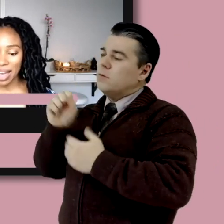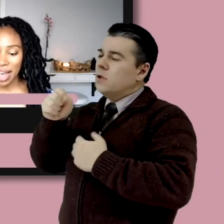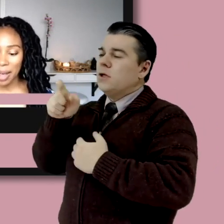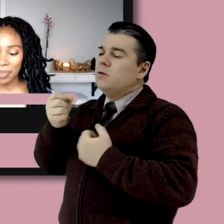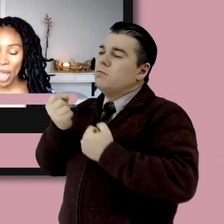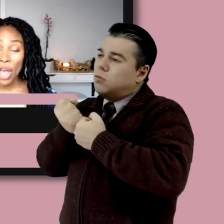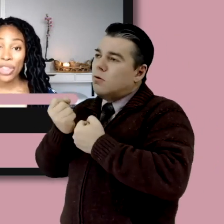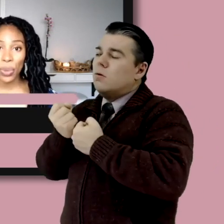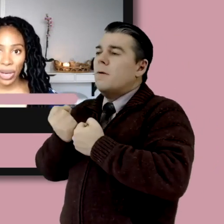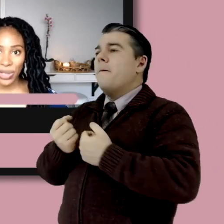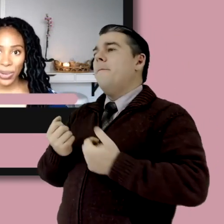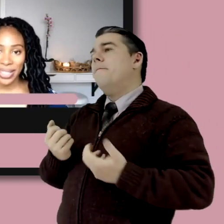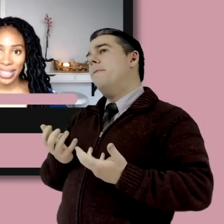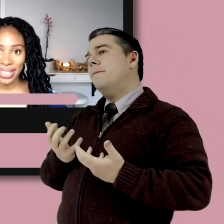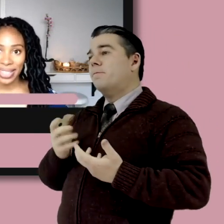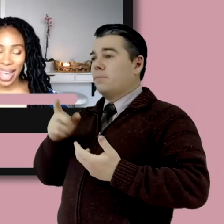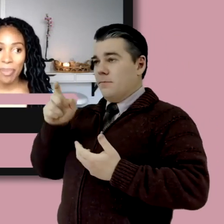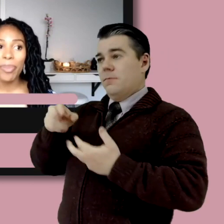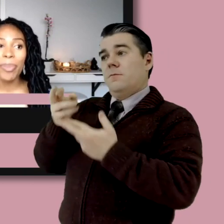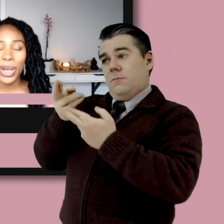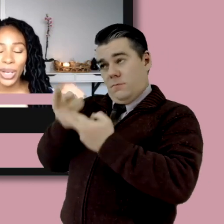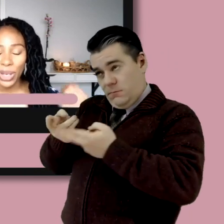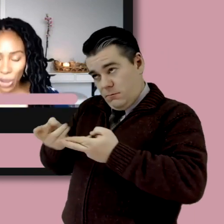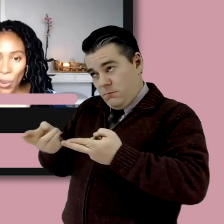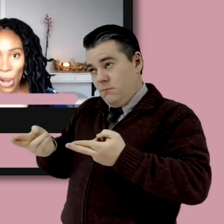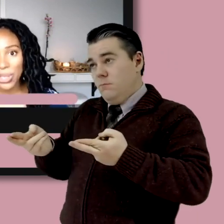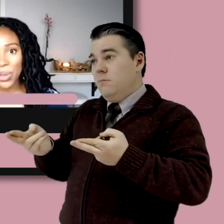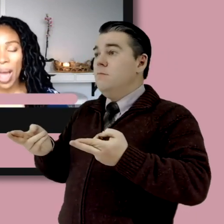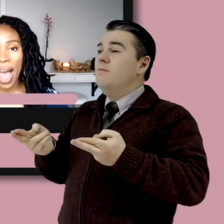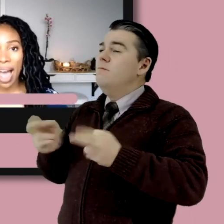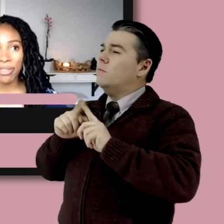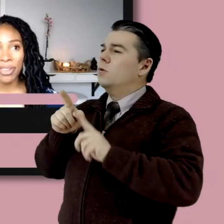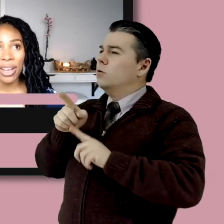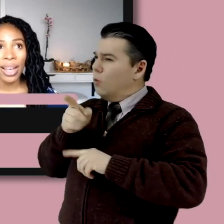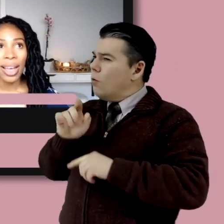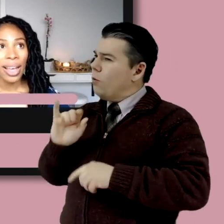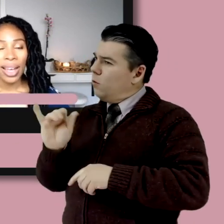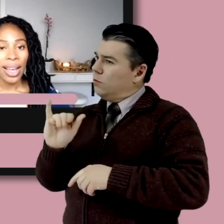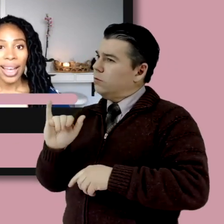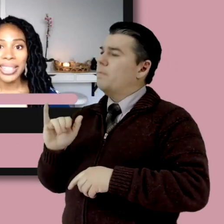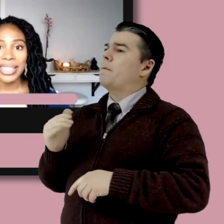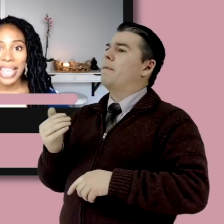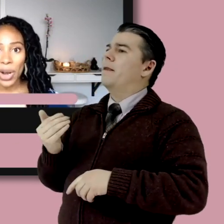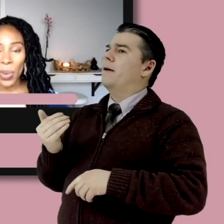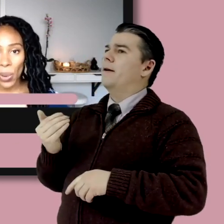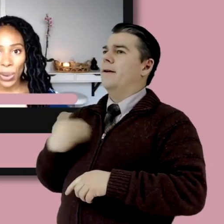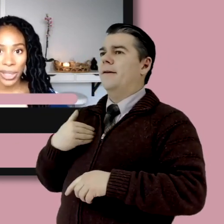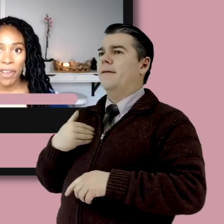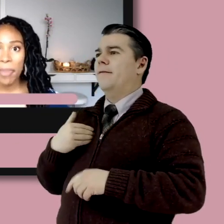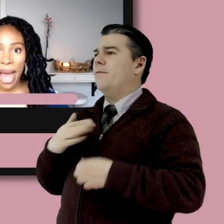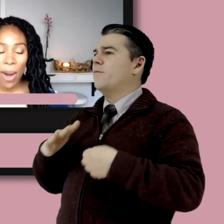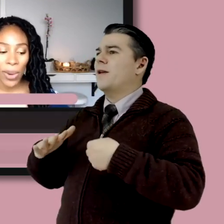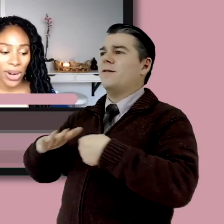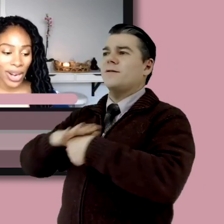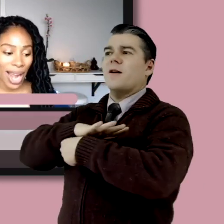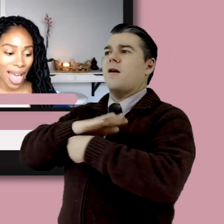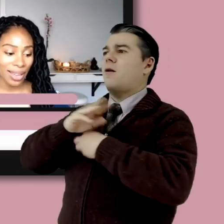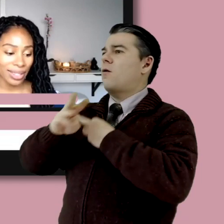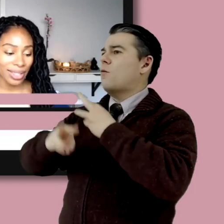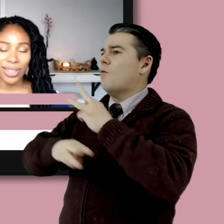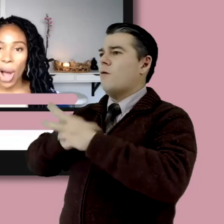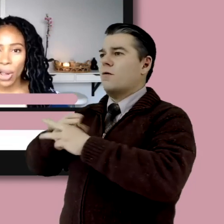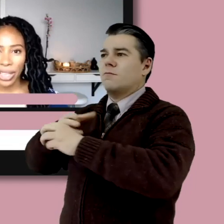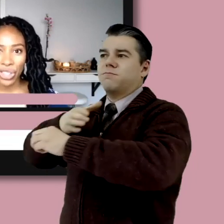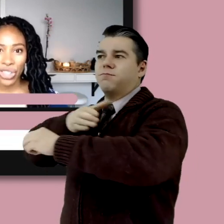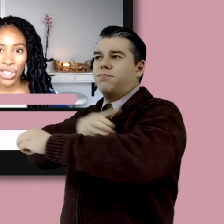need the resources, but you also have an entire world of power